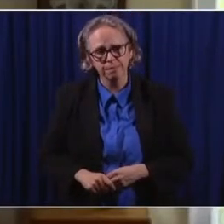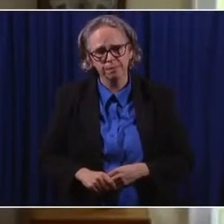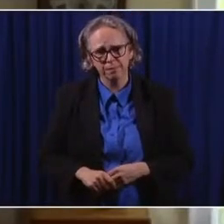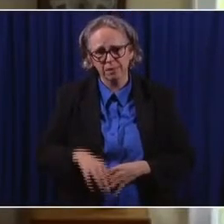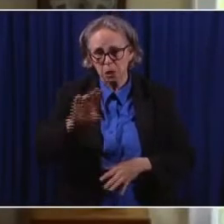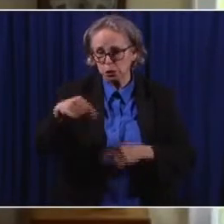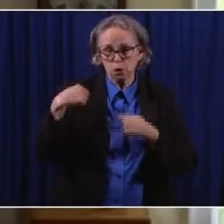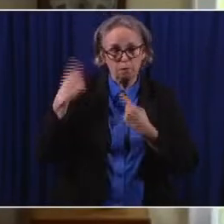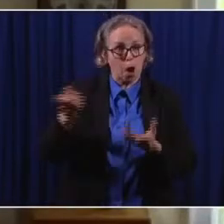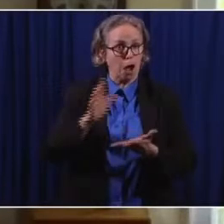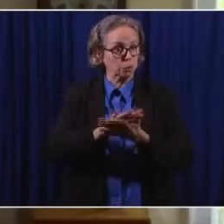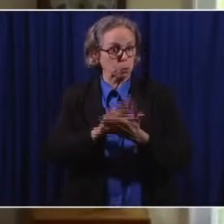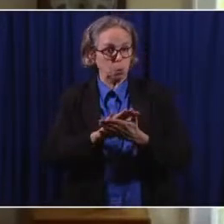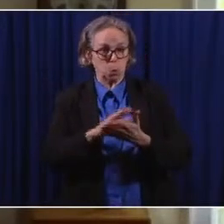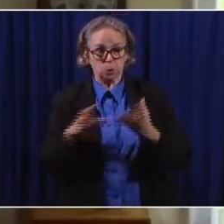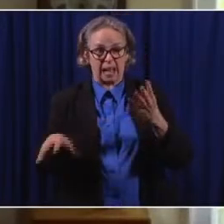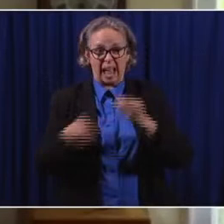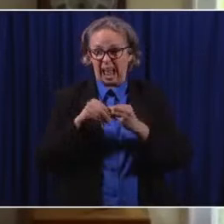had